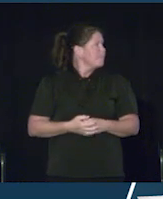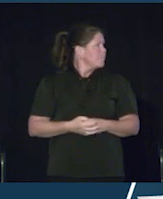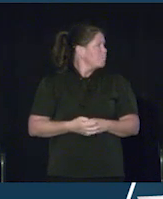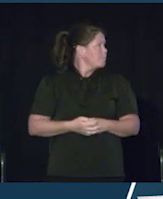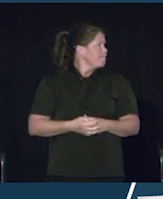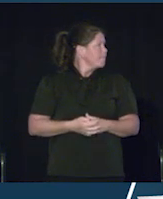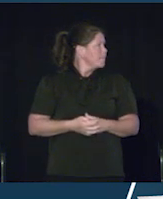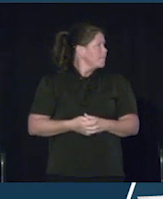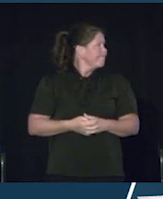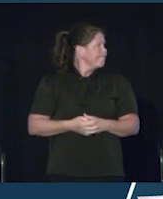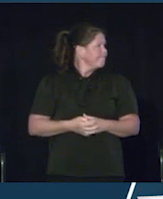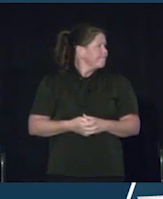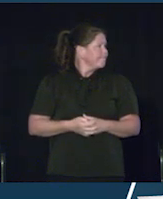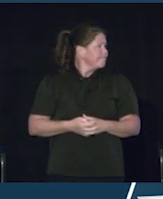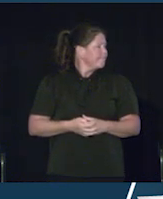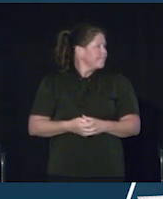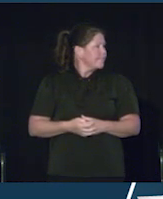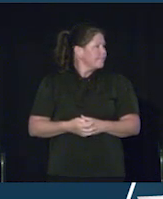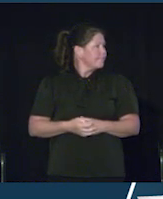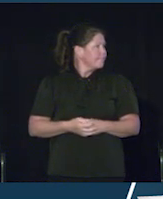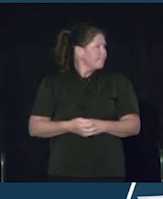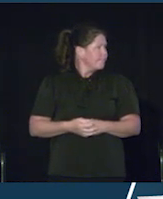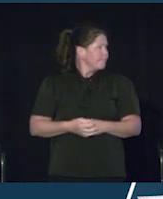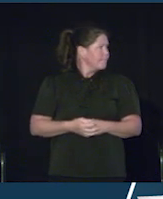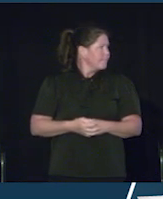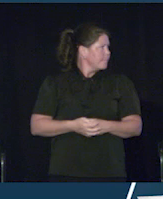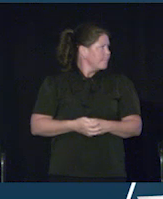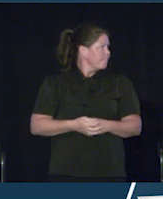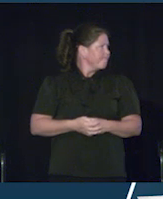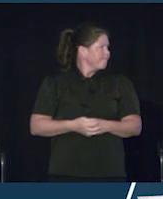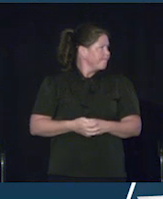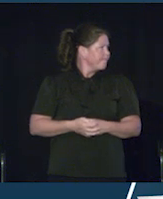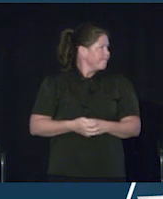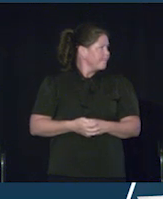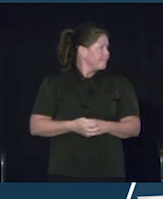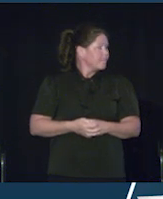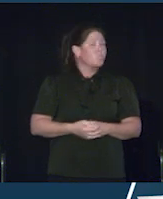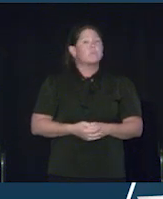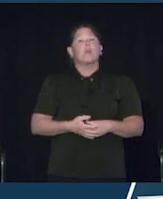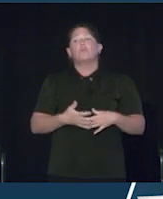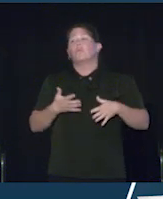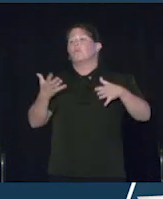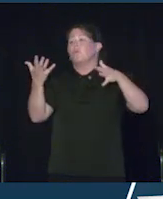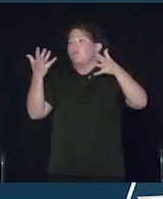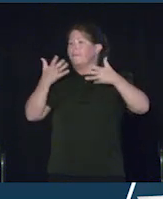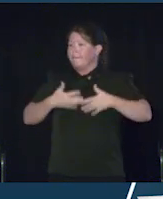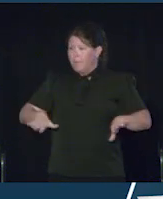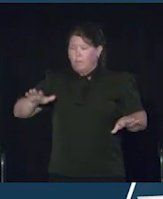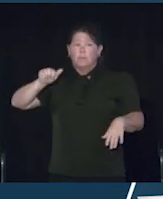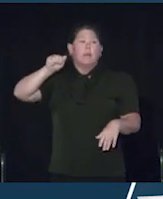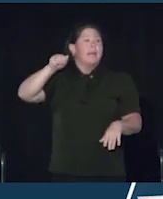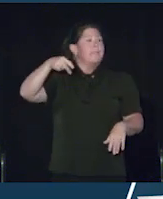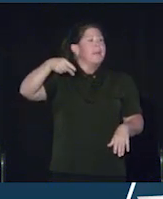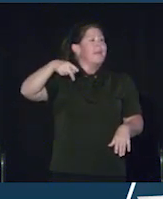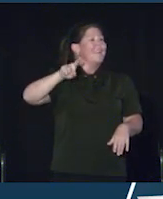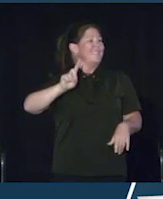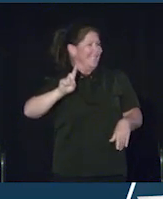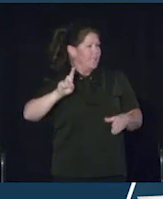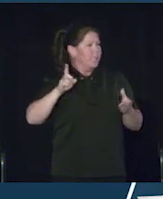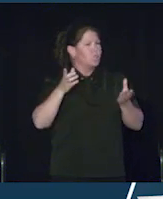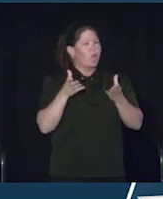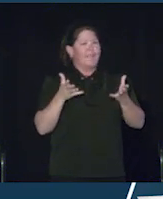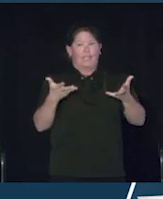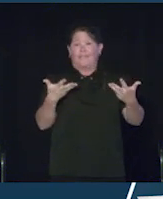Is this one still mine? So once a person is determined eligible for APD services, some of you